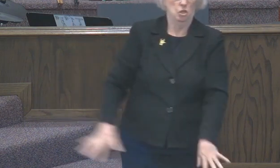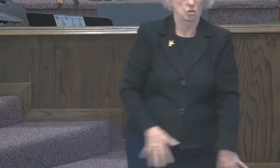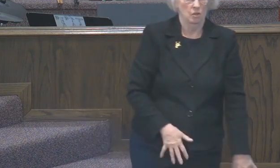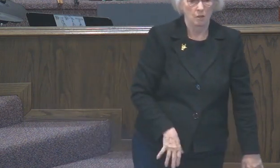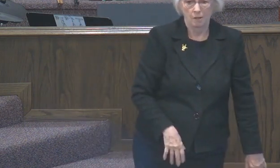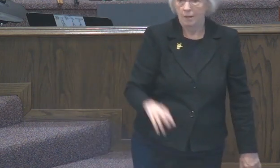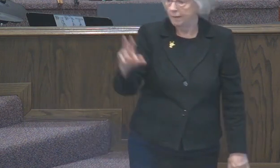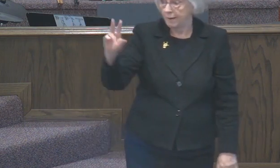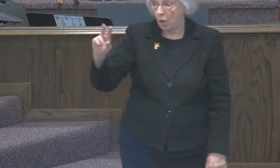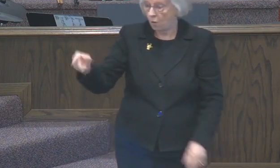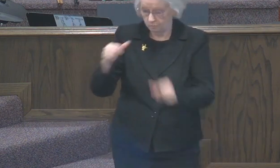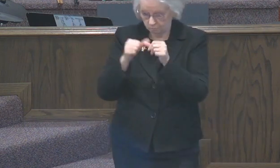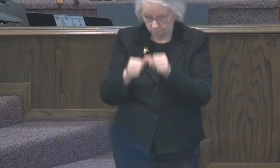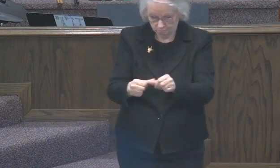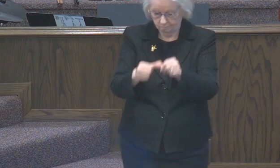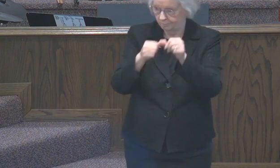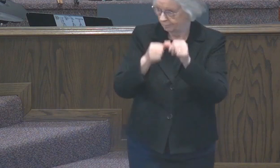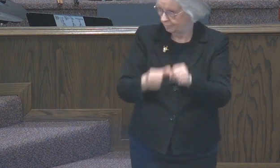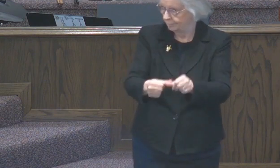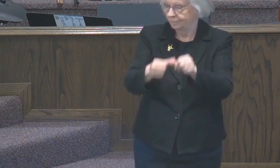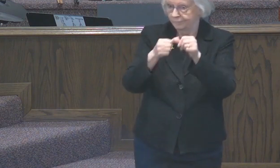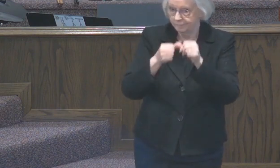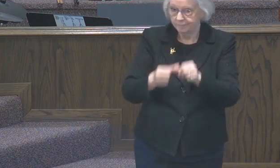is one way to get a cookie.